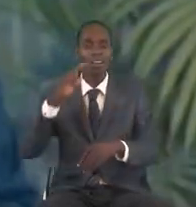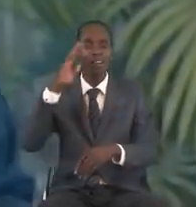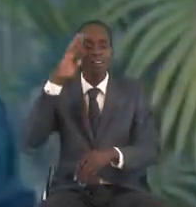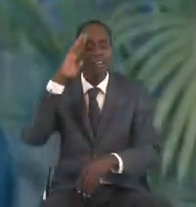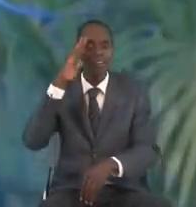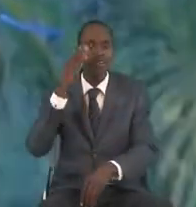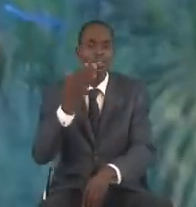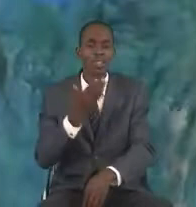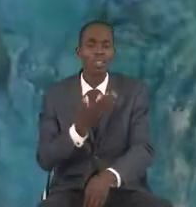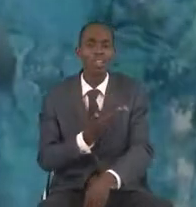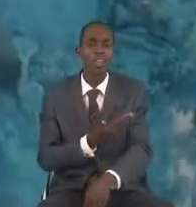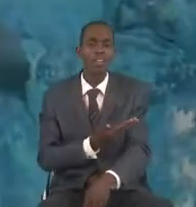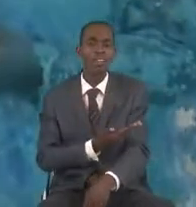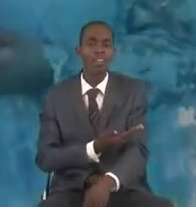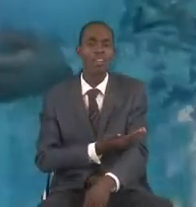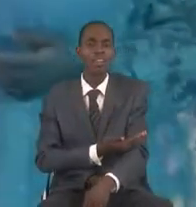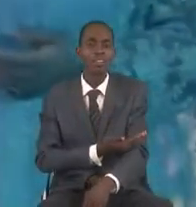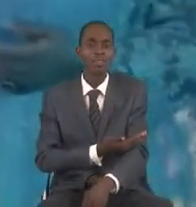come, Son.